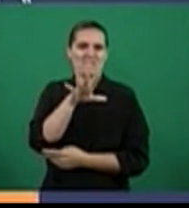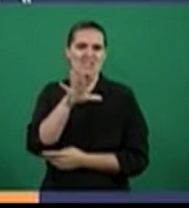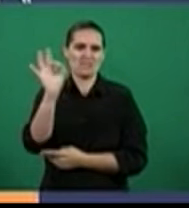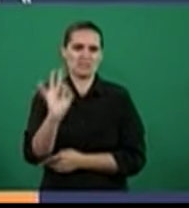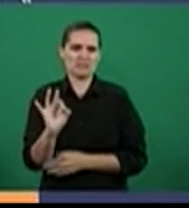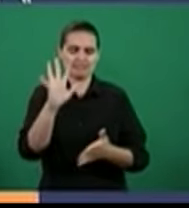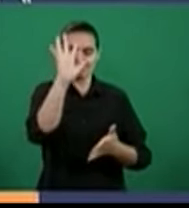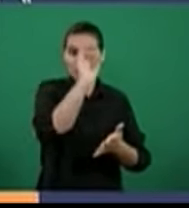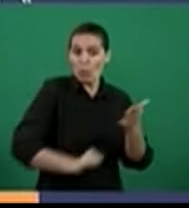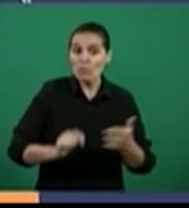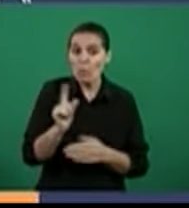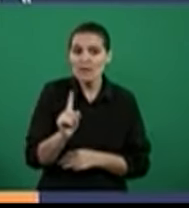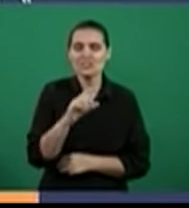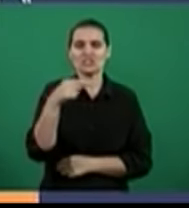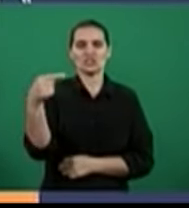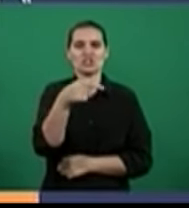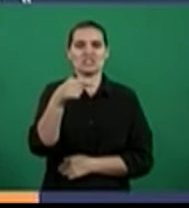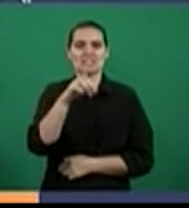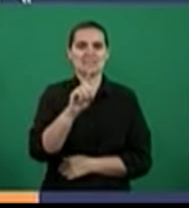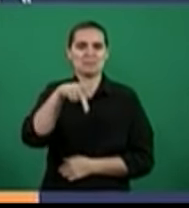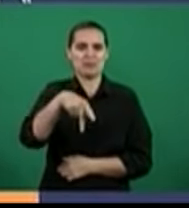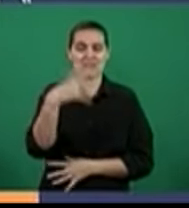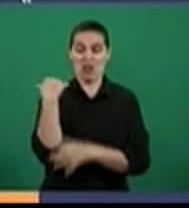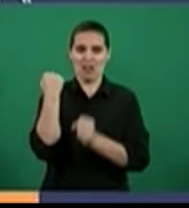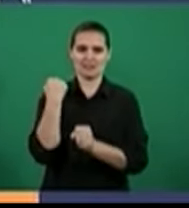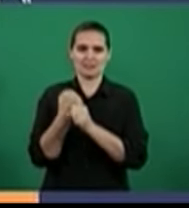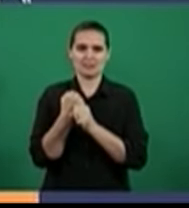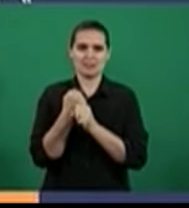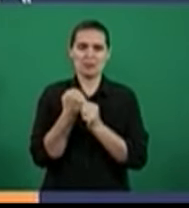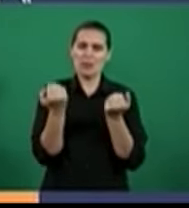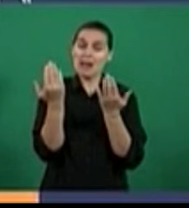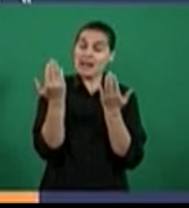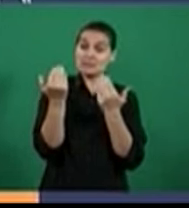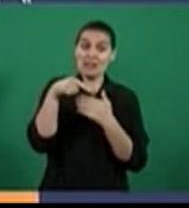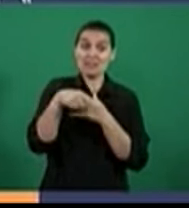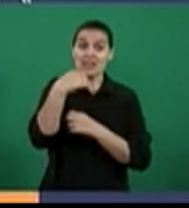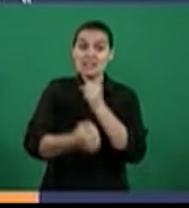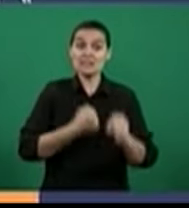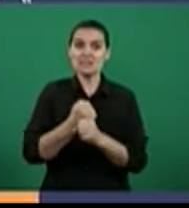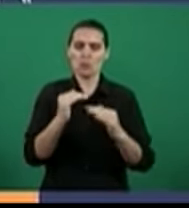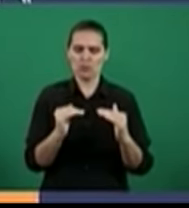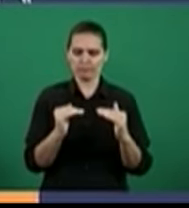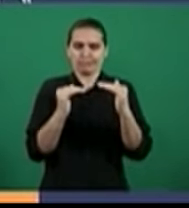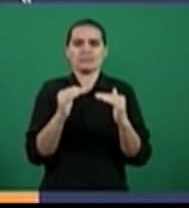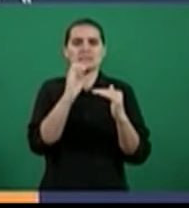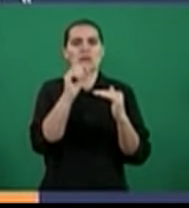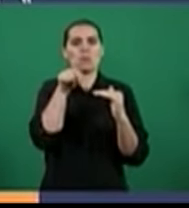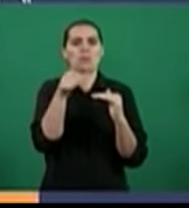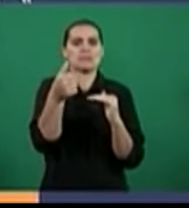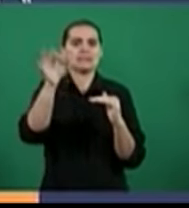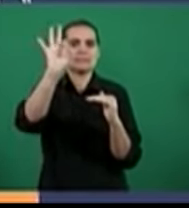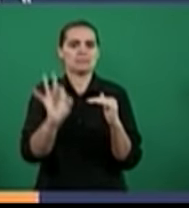GDP last year, we expect this to moderate to 0.6 percentage points this